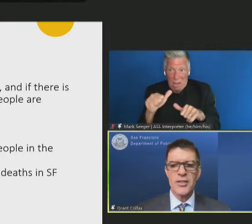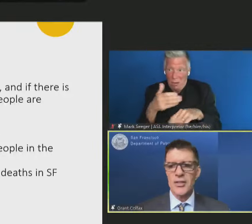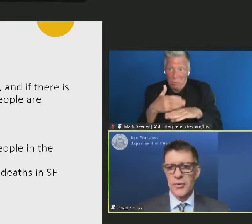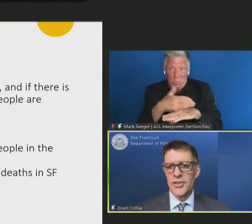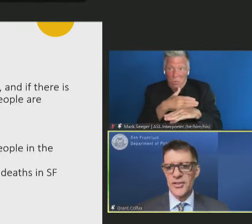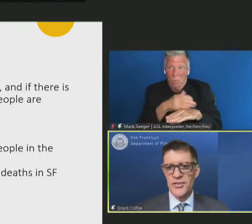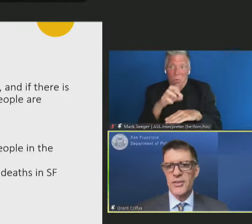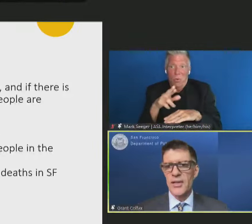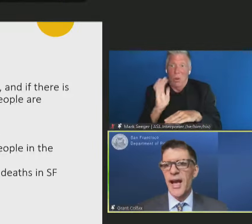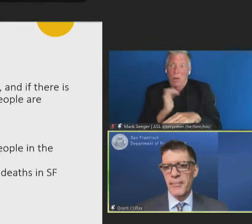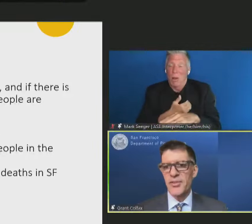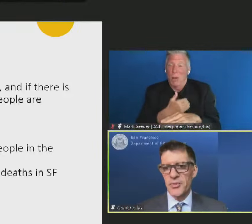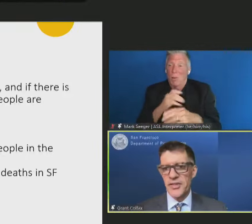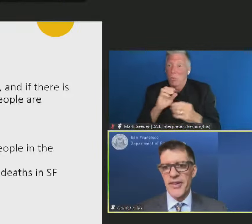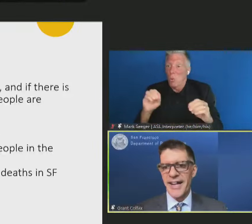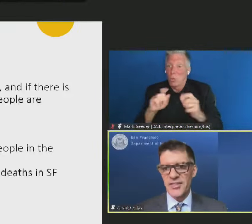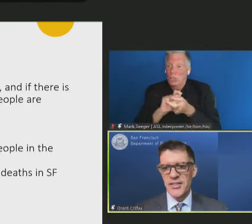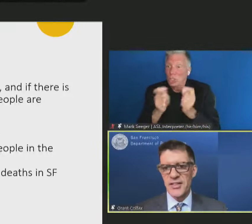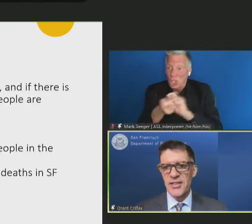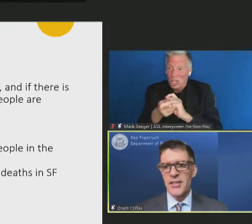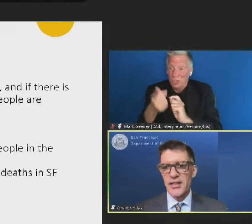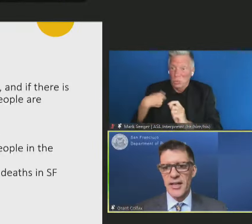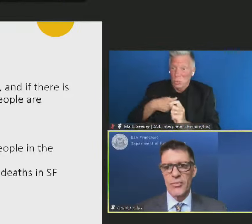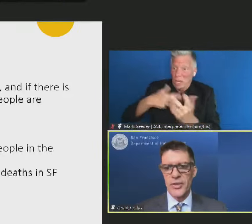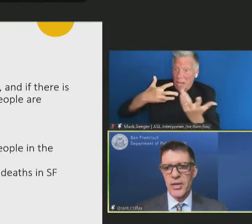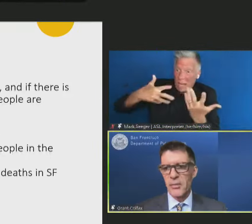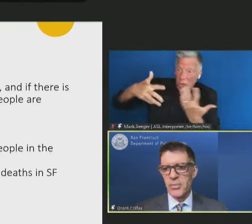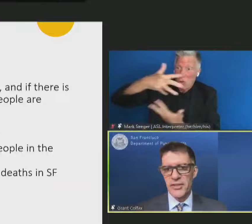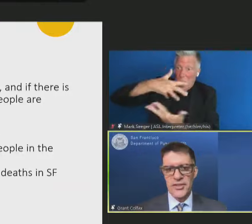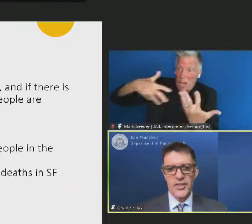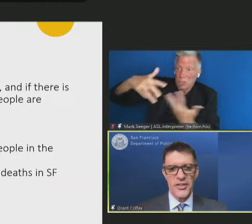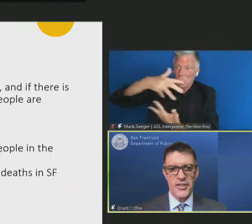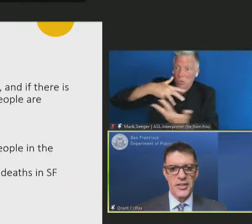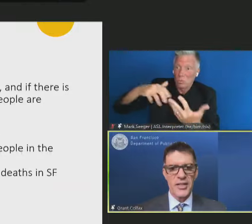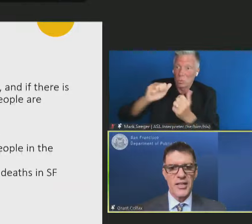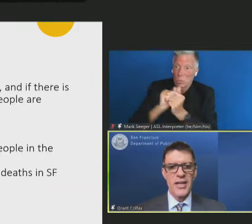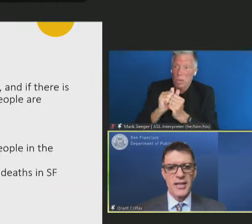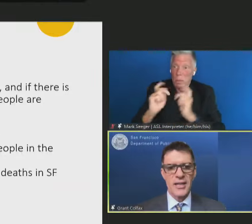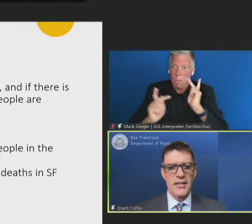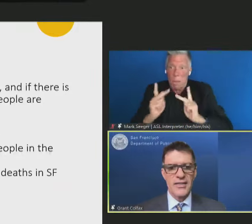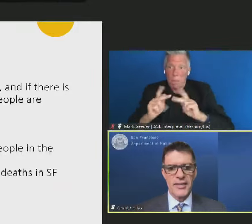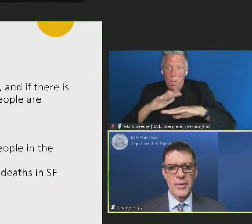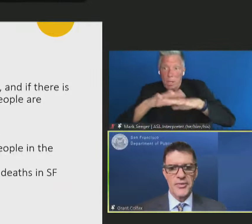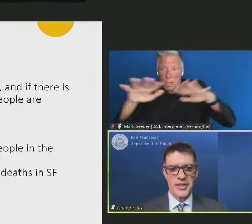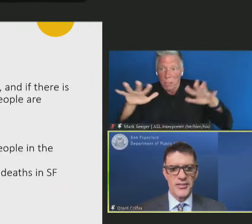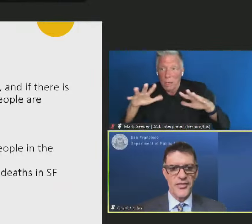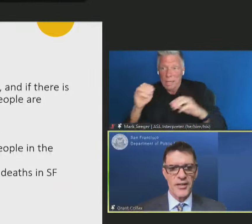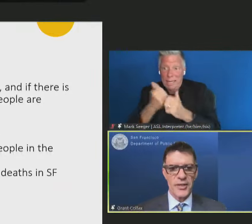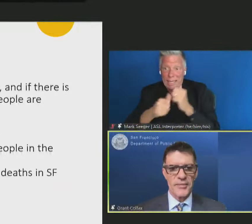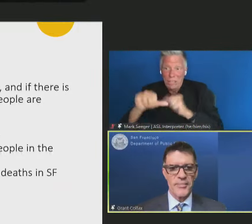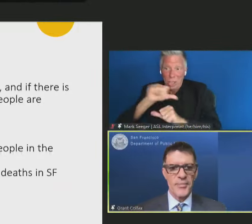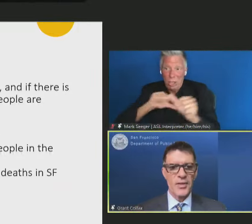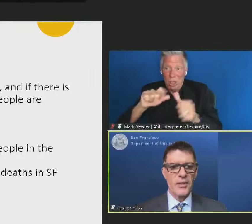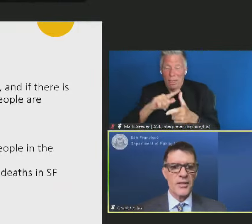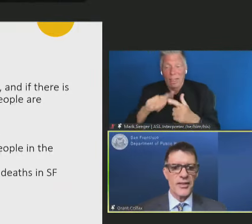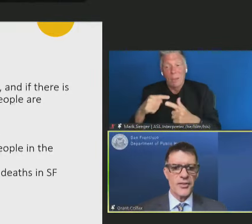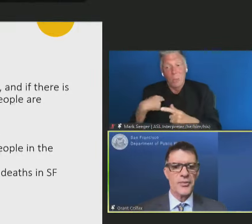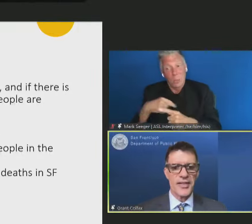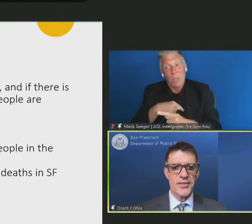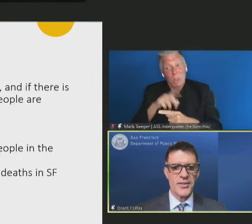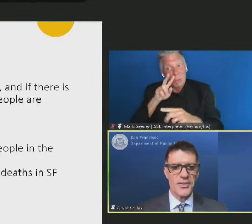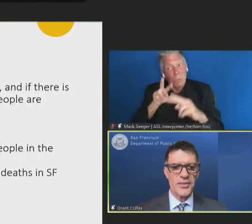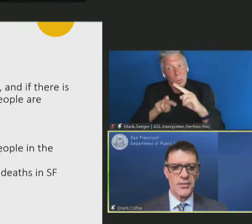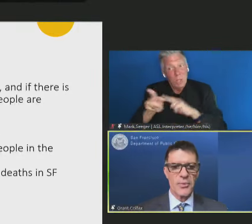rate, which is how much we're interacting with the public and each other, then we project the following: that